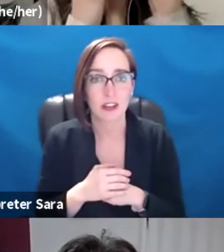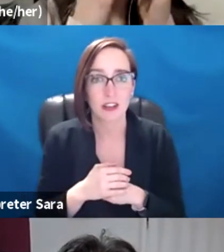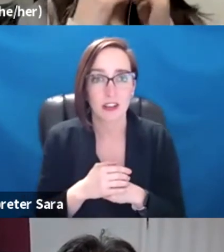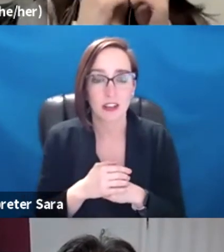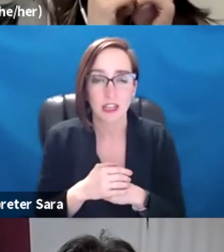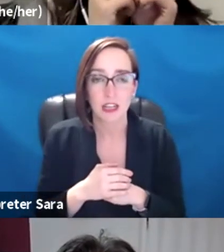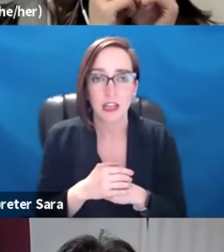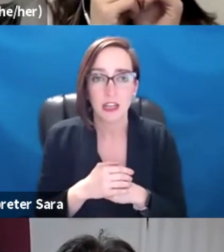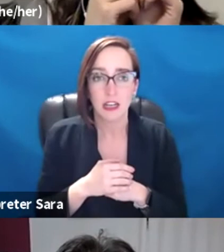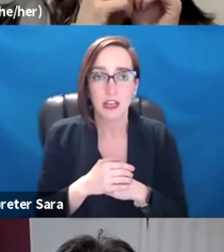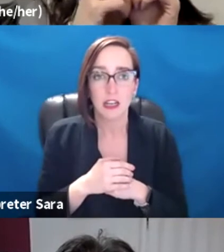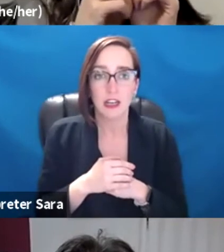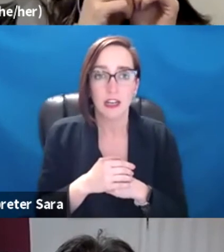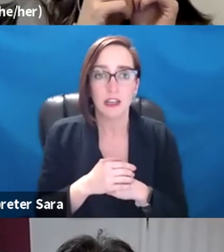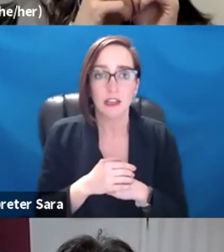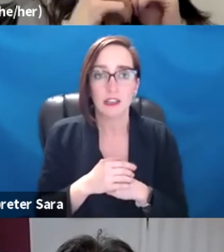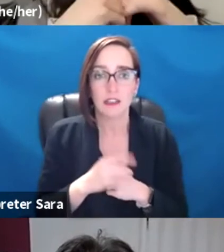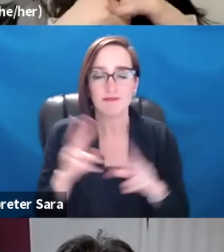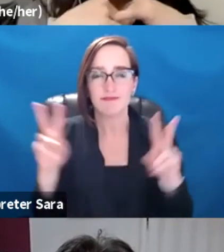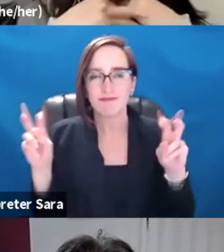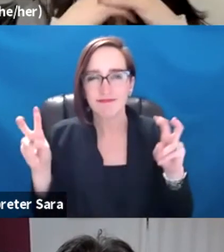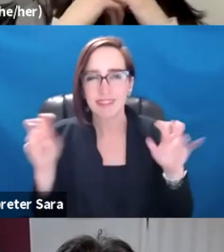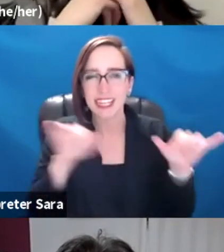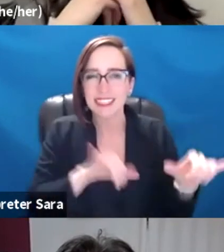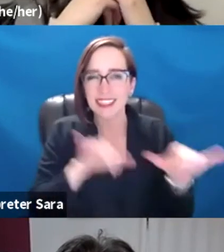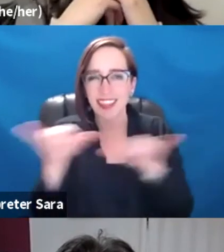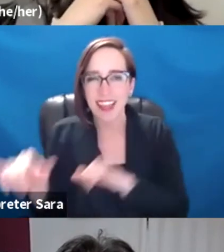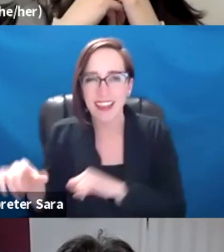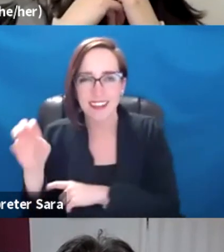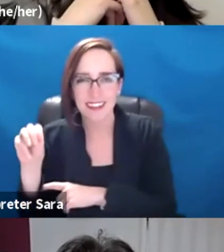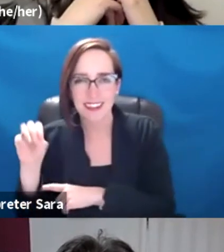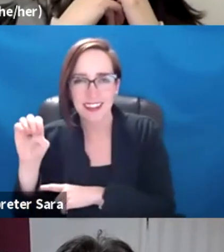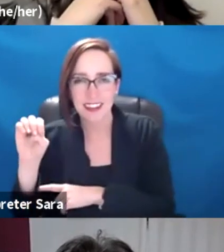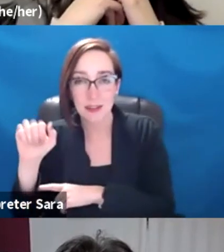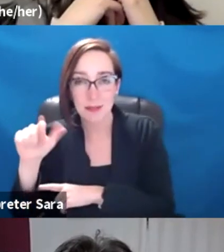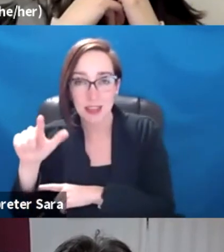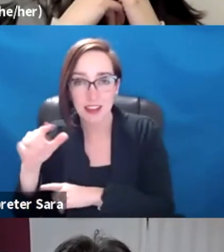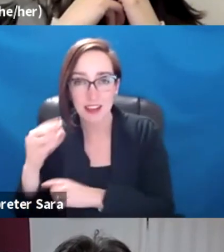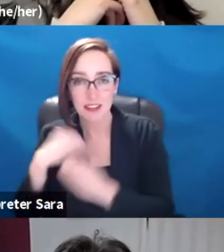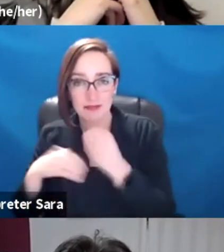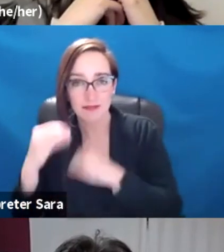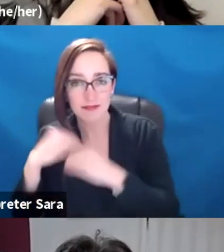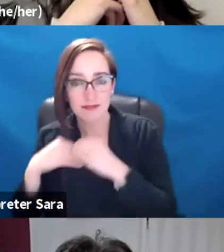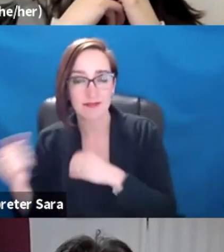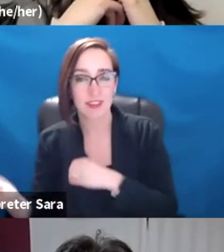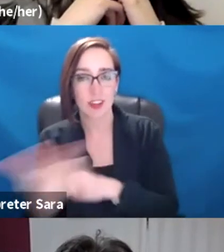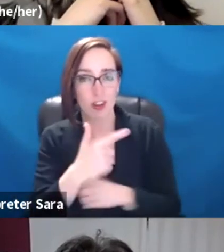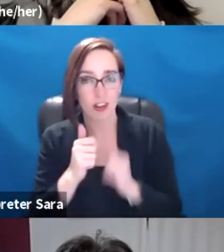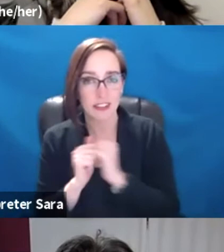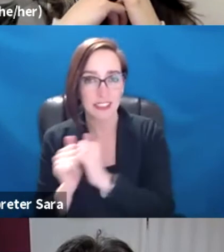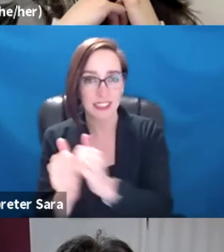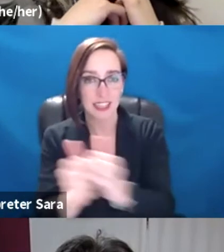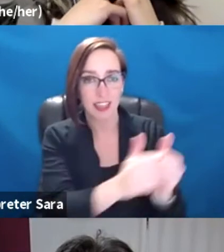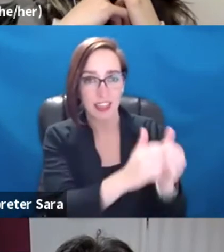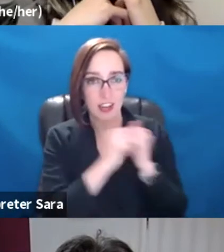I want to view it as a meal. We are imbibing something. We are having an experience. We get to